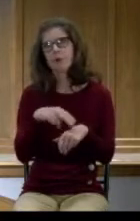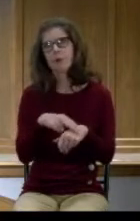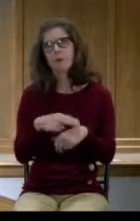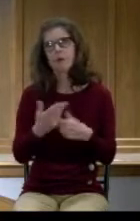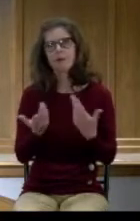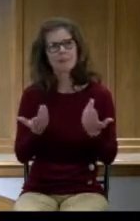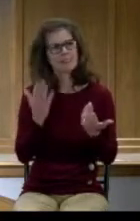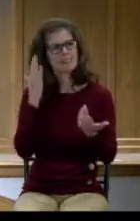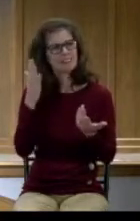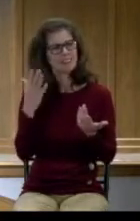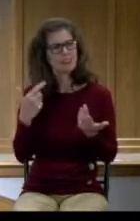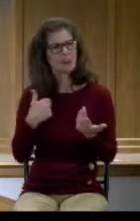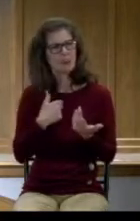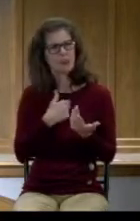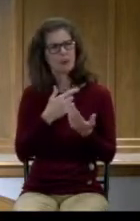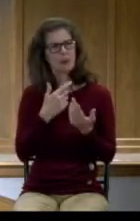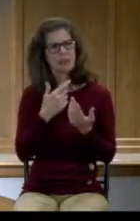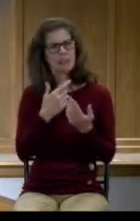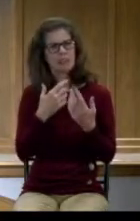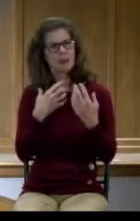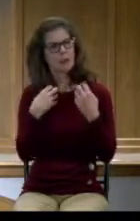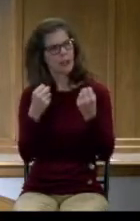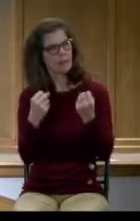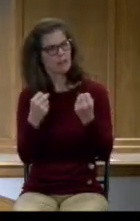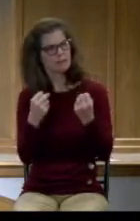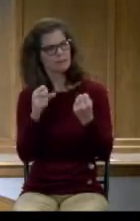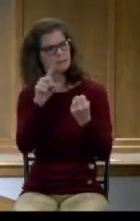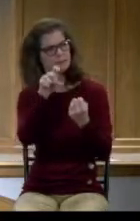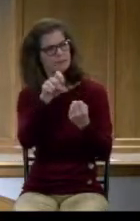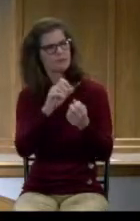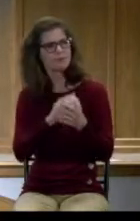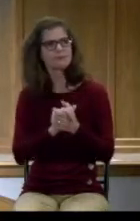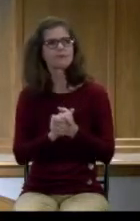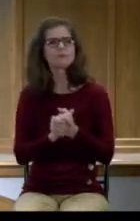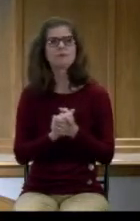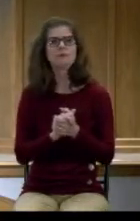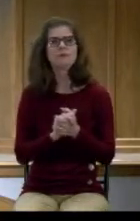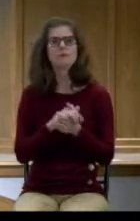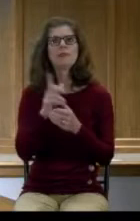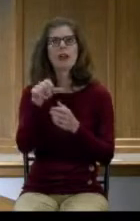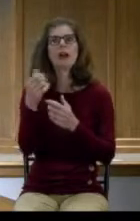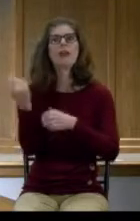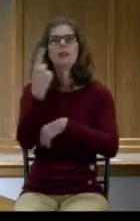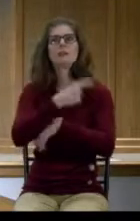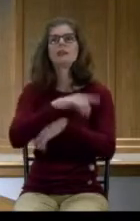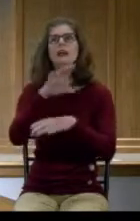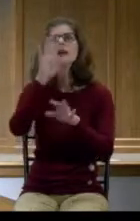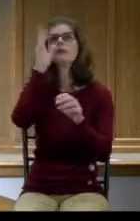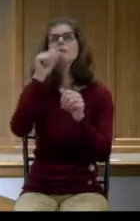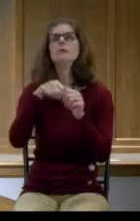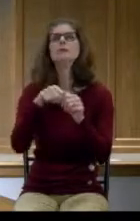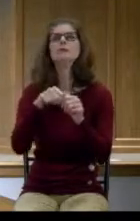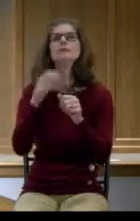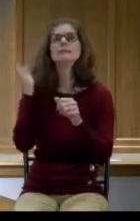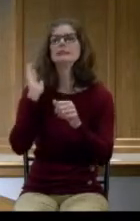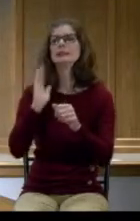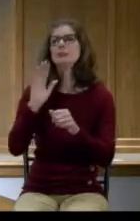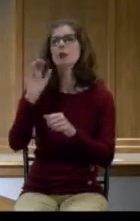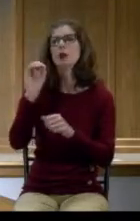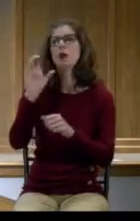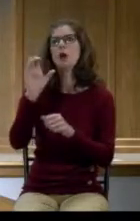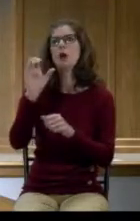recover? I want to tell you about another day that I remember from 2020, and everybody remembers this day. It was October 26, 2020. It was